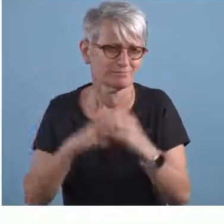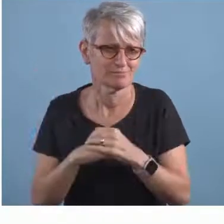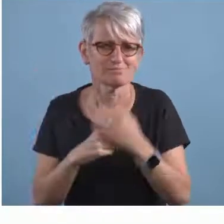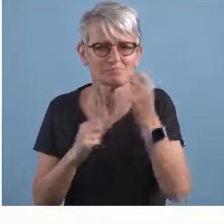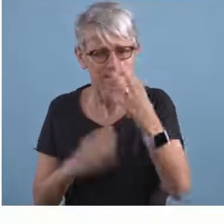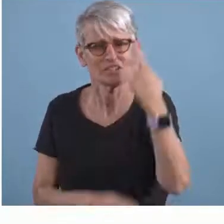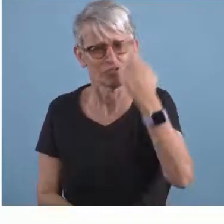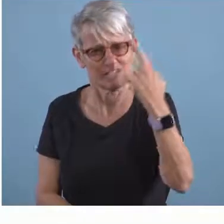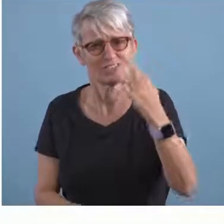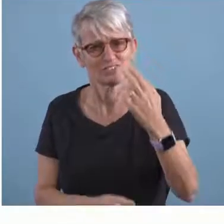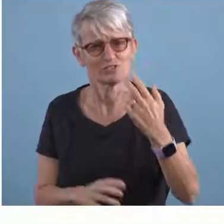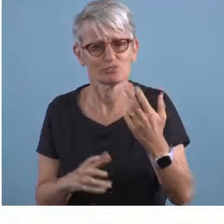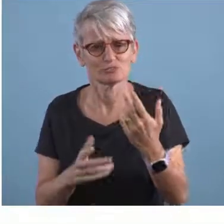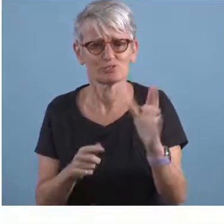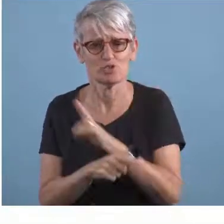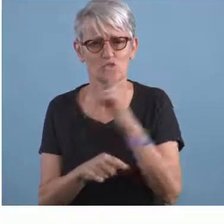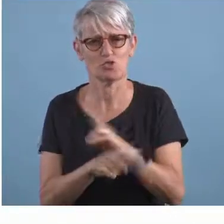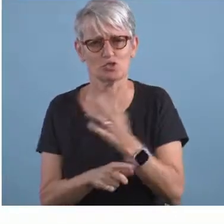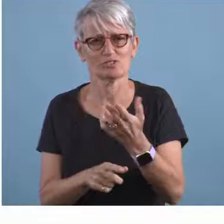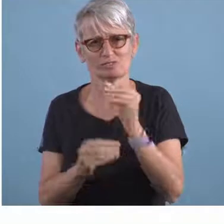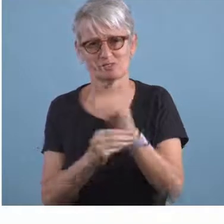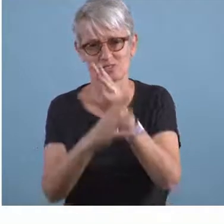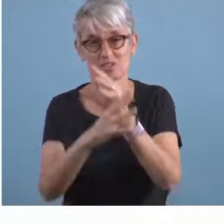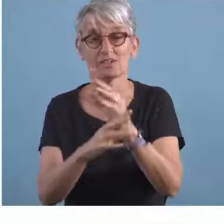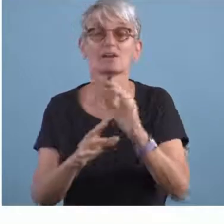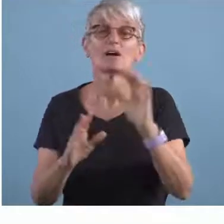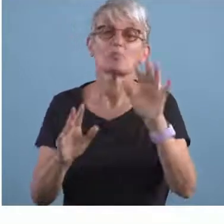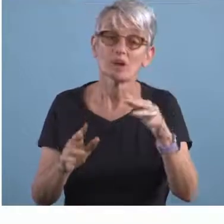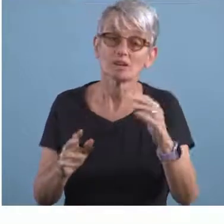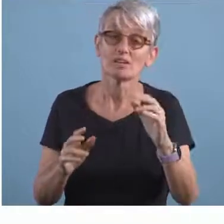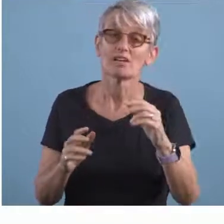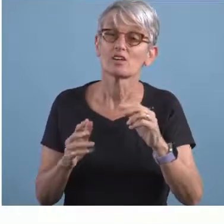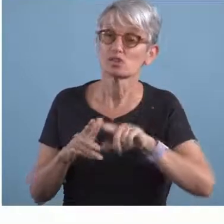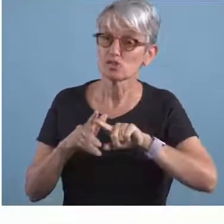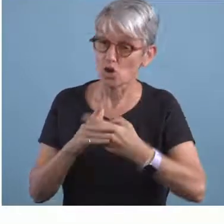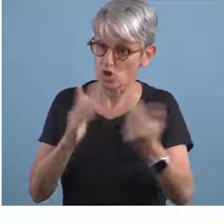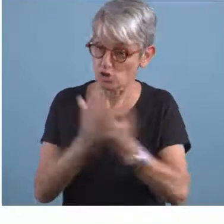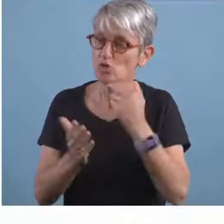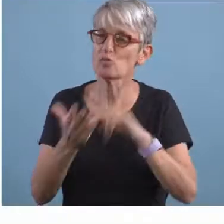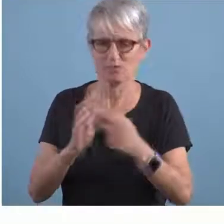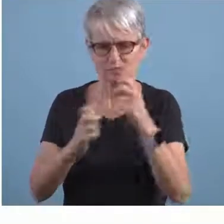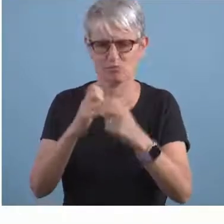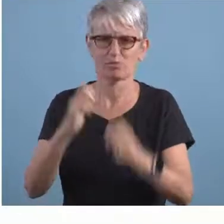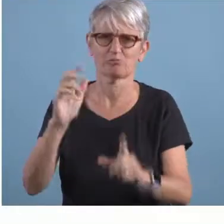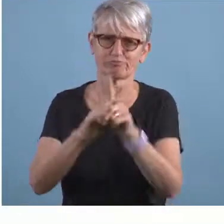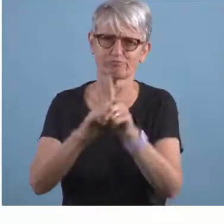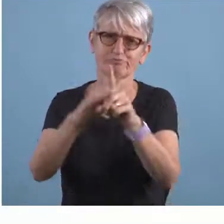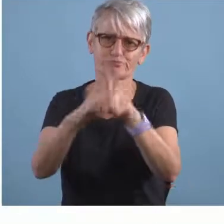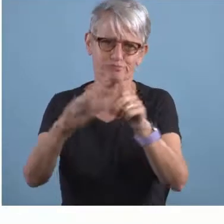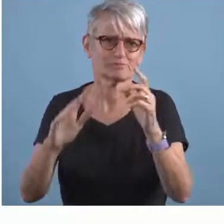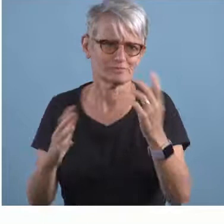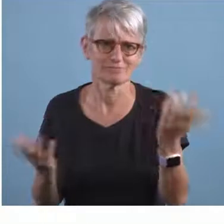reasons to do telepractice, but there are issues when you're on the cutting edge of something new. If you would go to the next slide,